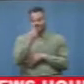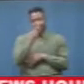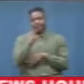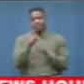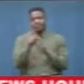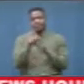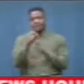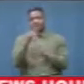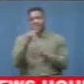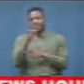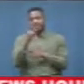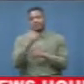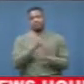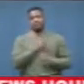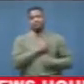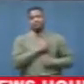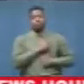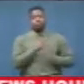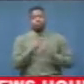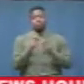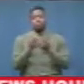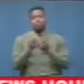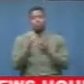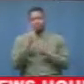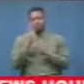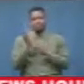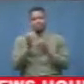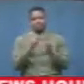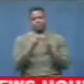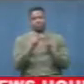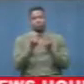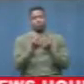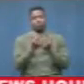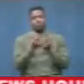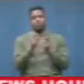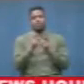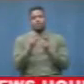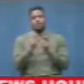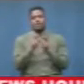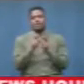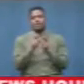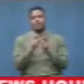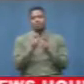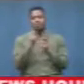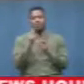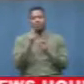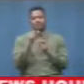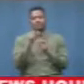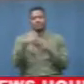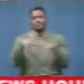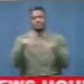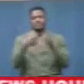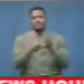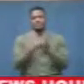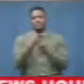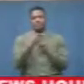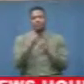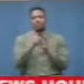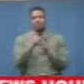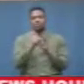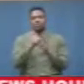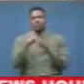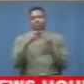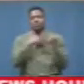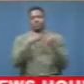eight other military personnel said to belong to a group known as Take Action Ghana TAG allegedly played various roles